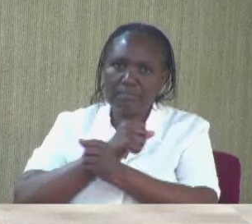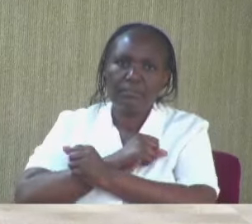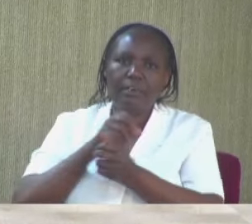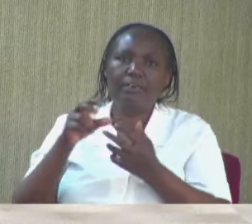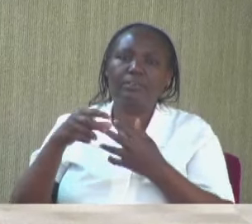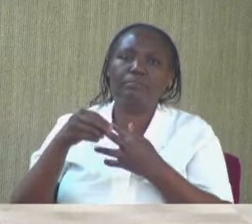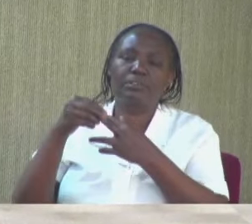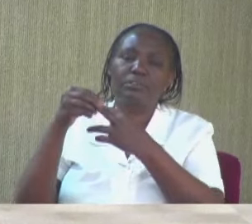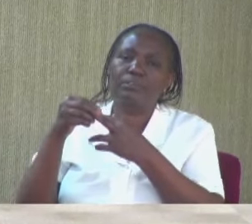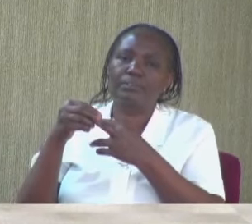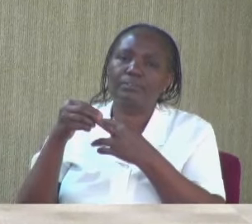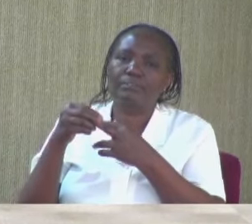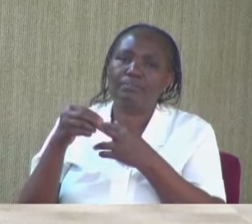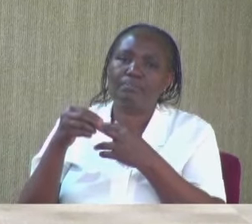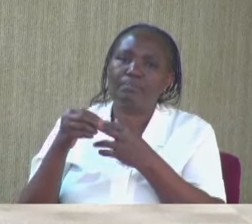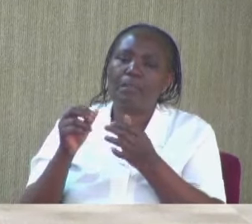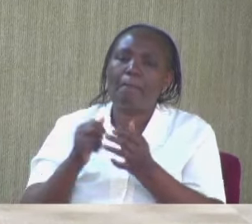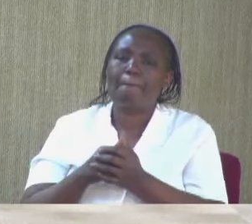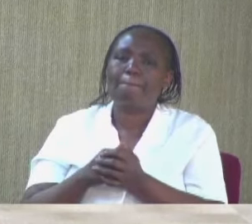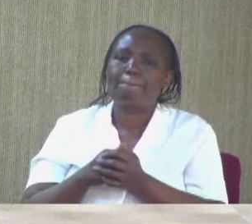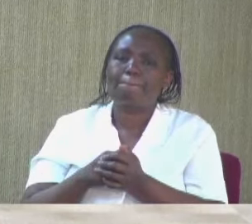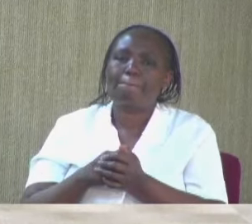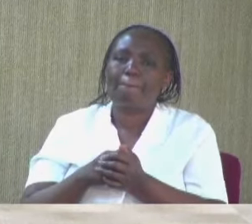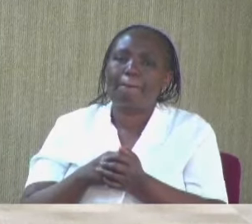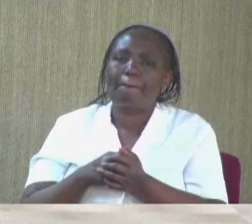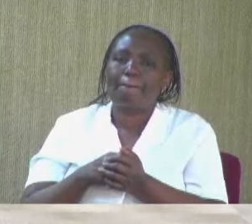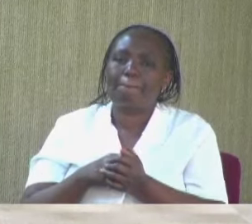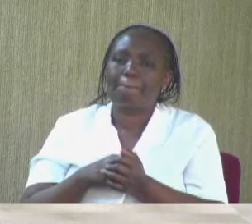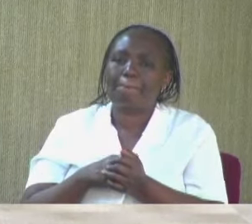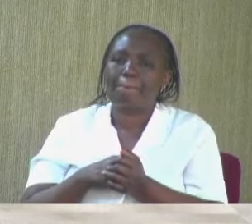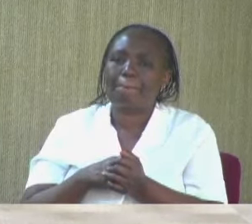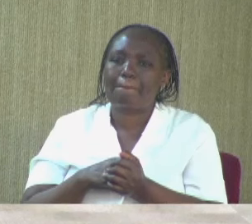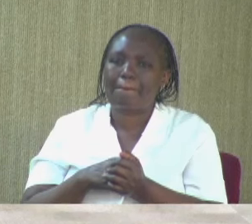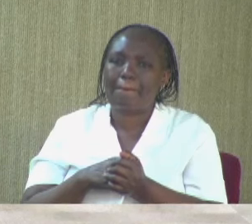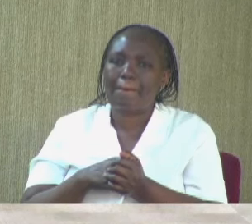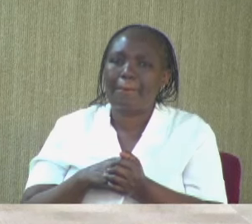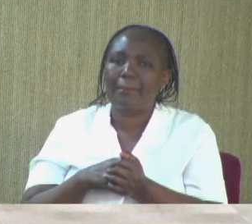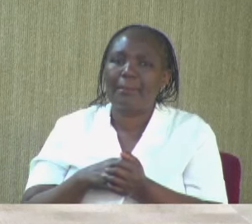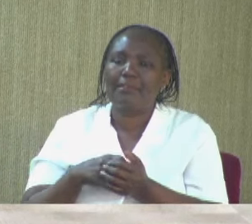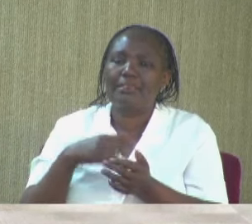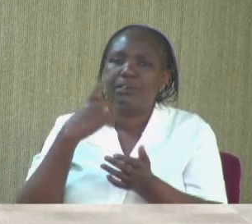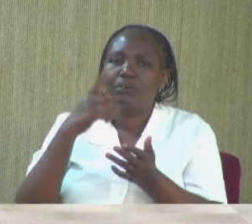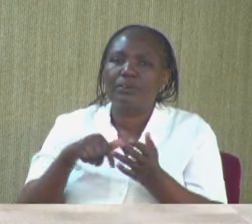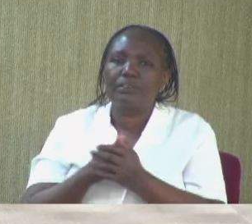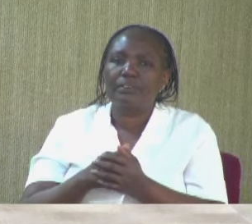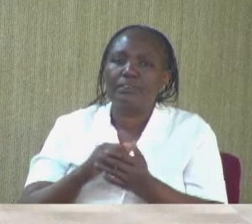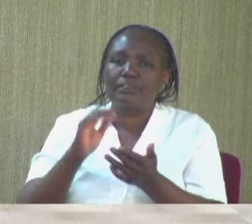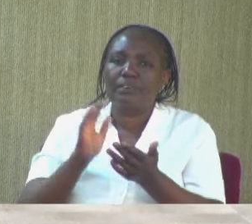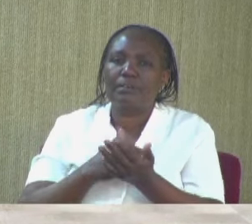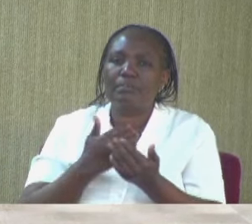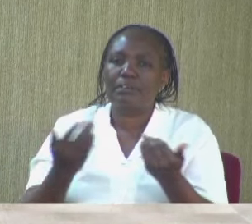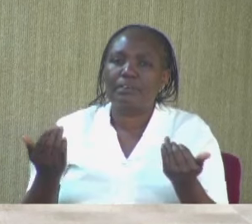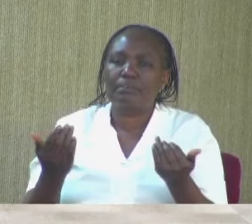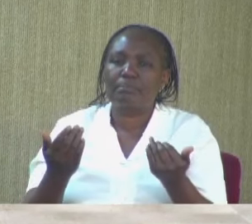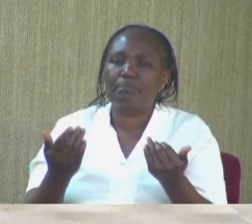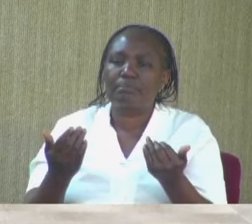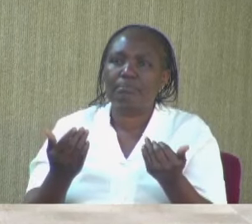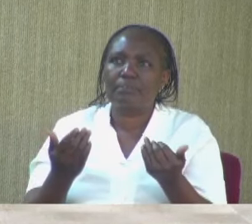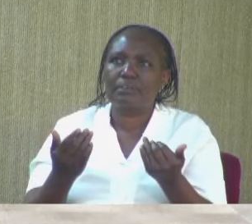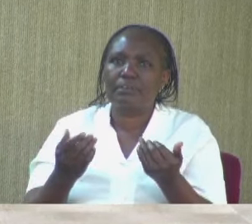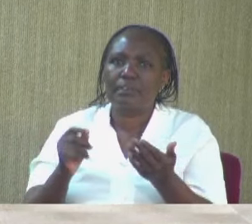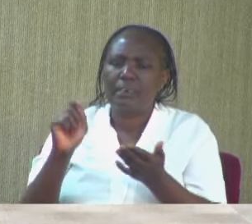Ellen White and you say, where is that in the Bible? I am saying some of the materials of the prophets are